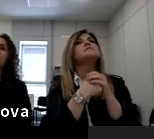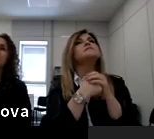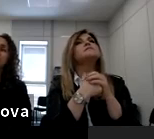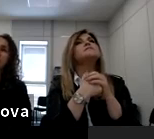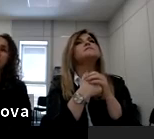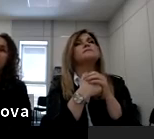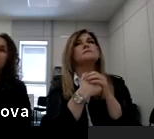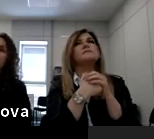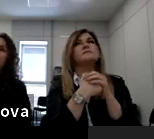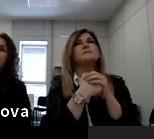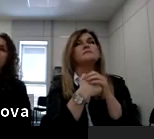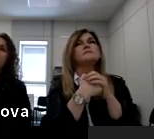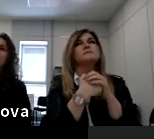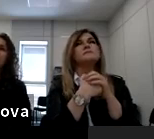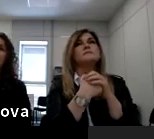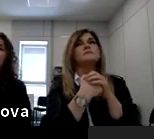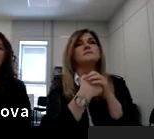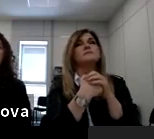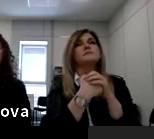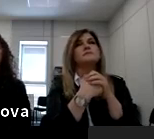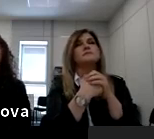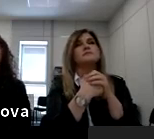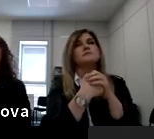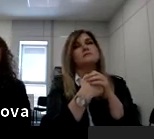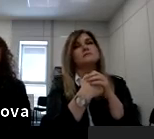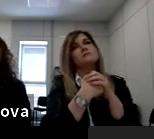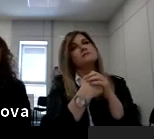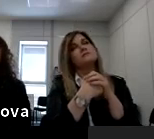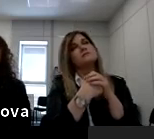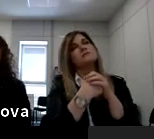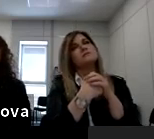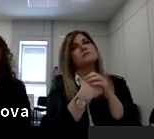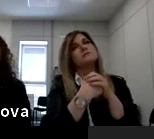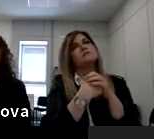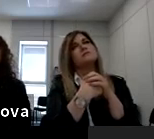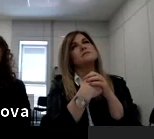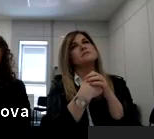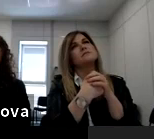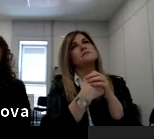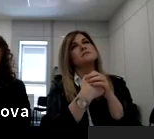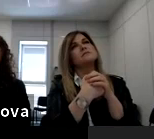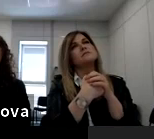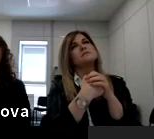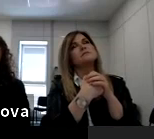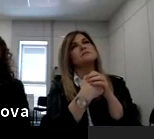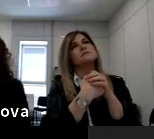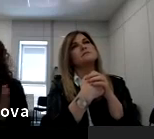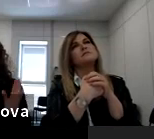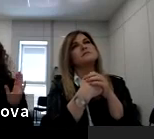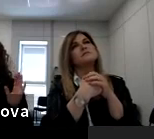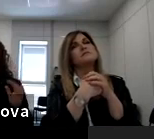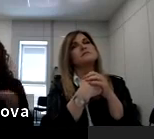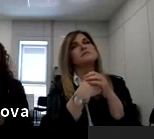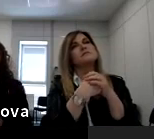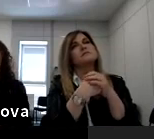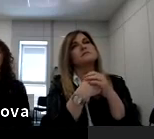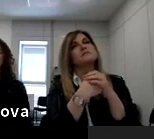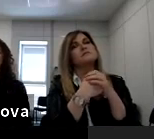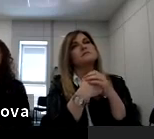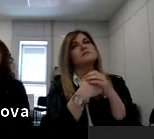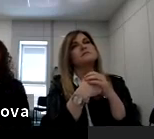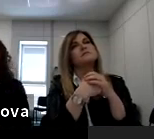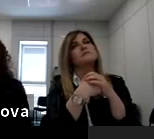is concentrated on the wall. And if you use 30 degrees, it's more diffused